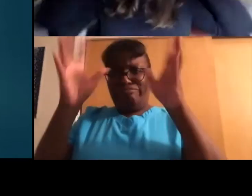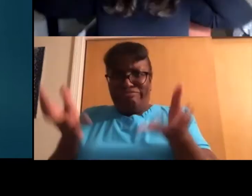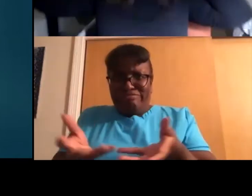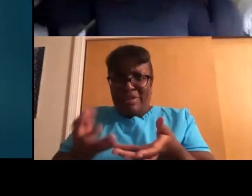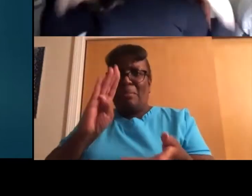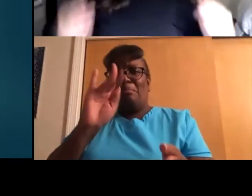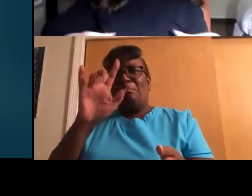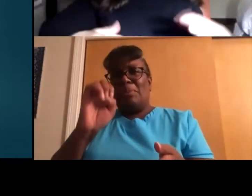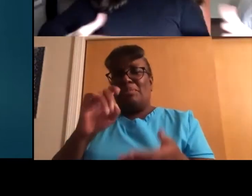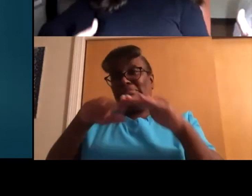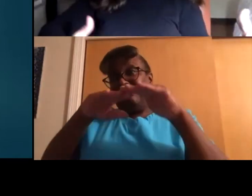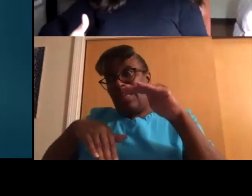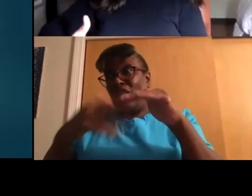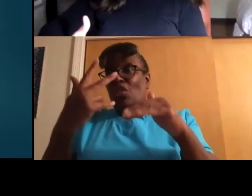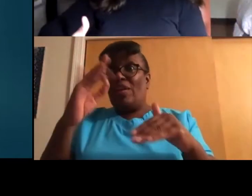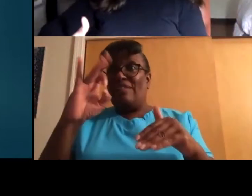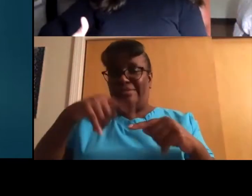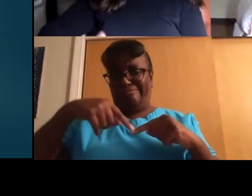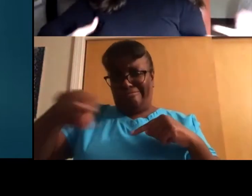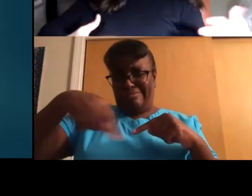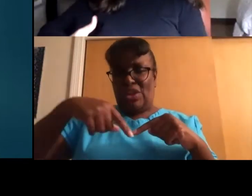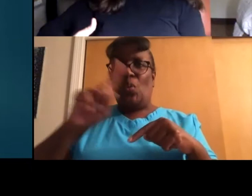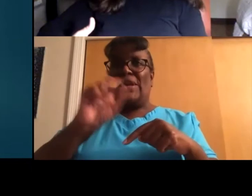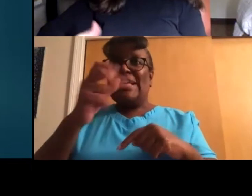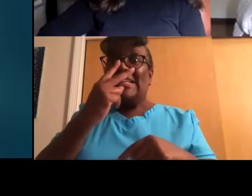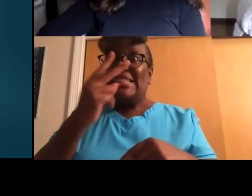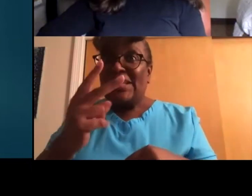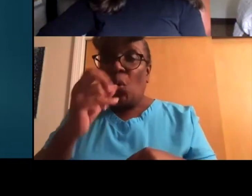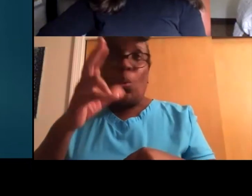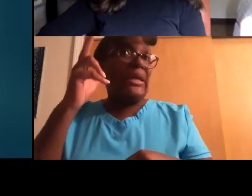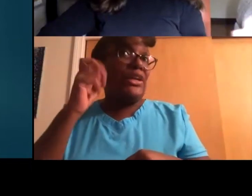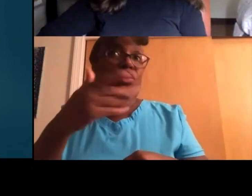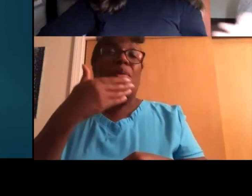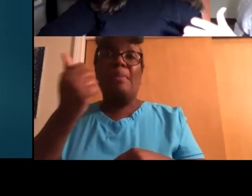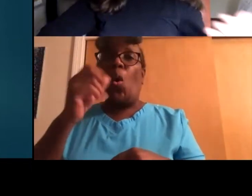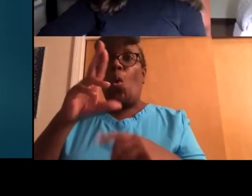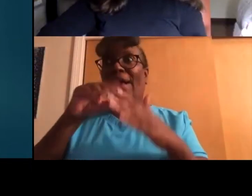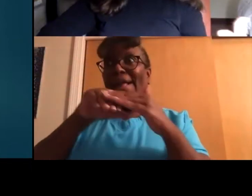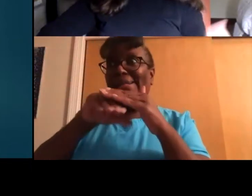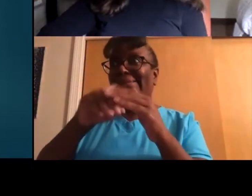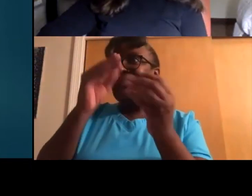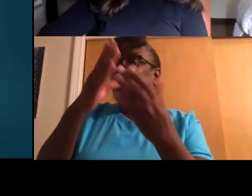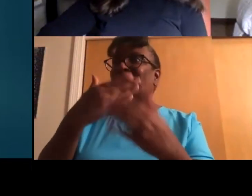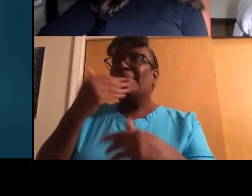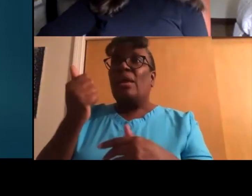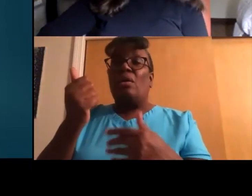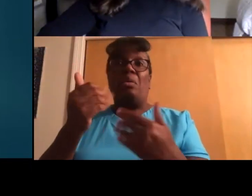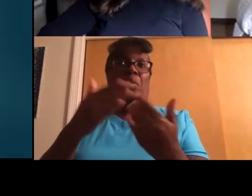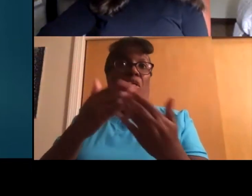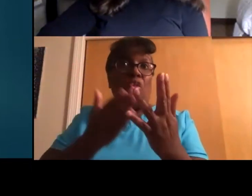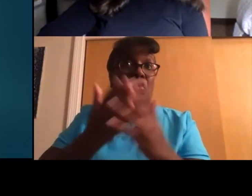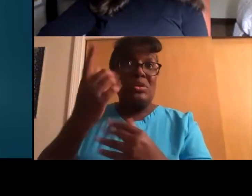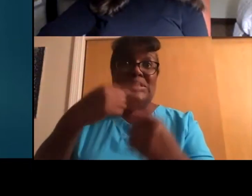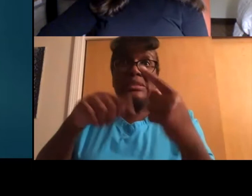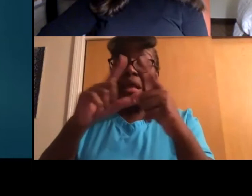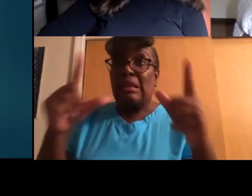might be where they see and hear you best or access your information best, or even if it's accessing sign language. Um, but